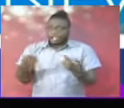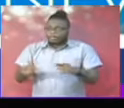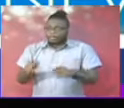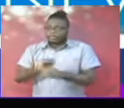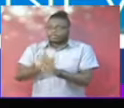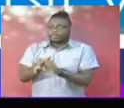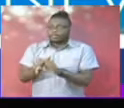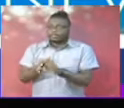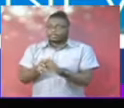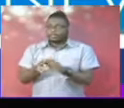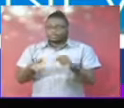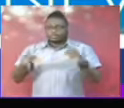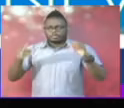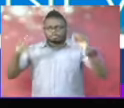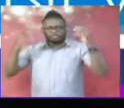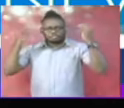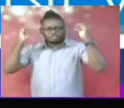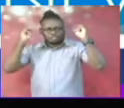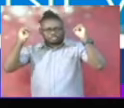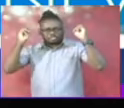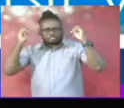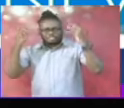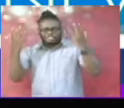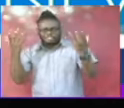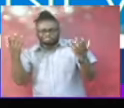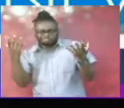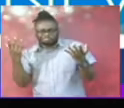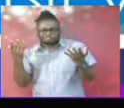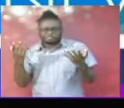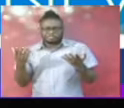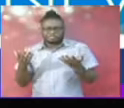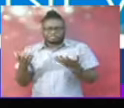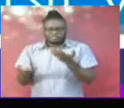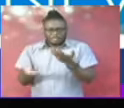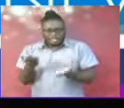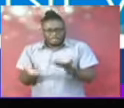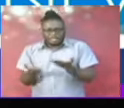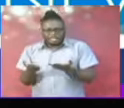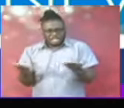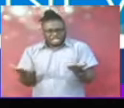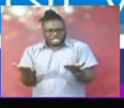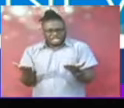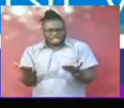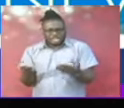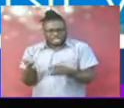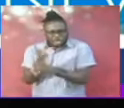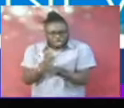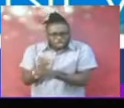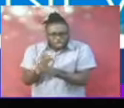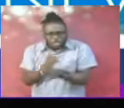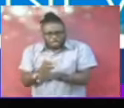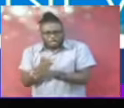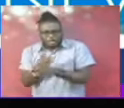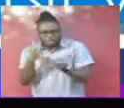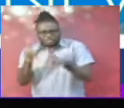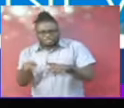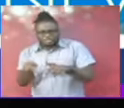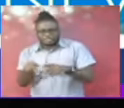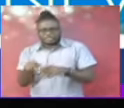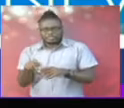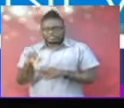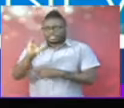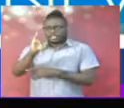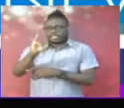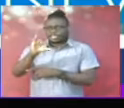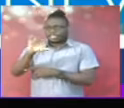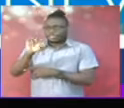our patients in ICU differently, or what are some of the factors that has led to Trinidad and Tobago having one of the highest, if not the highest, death rate